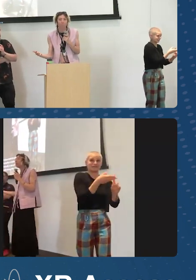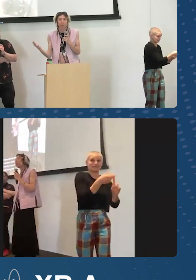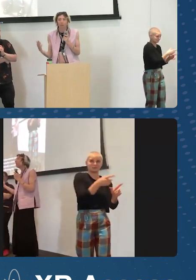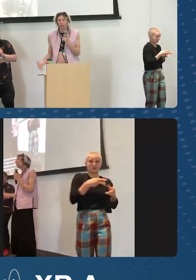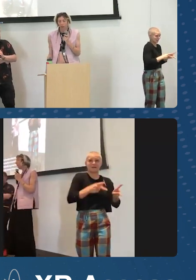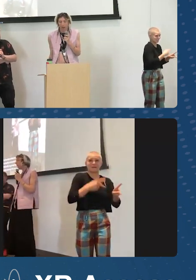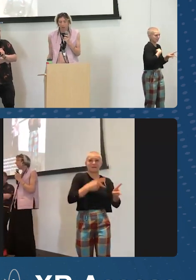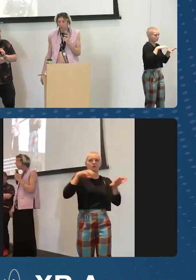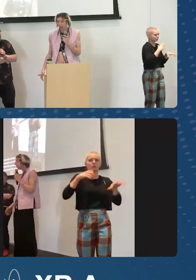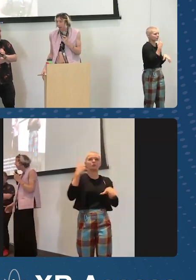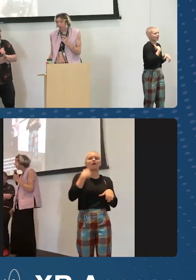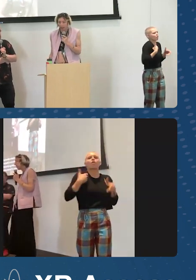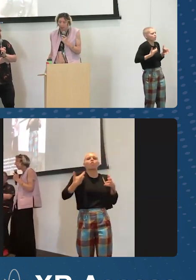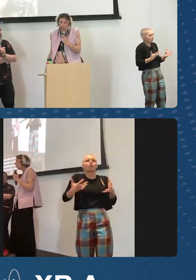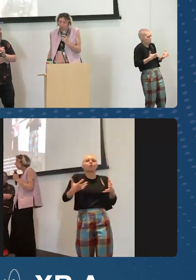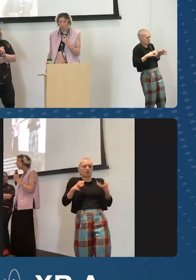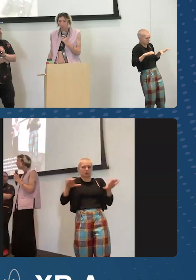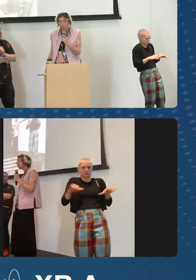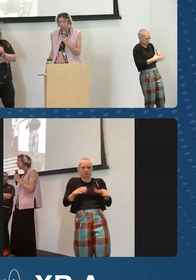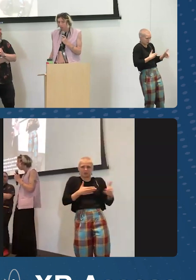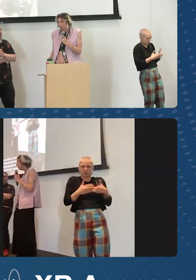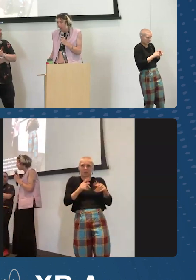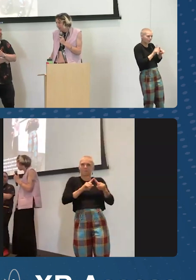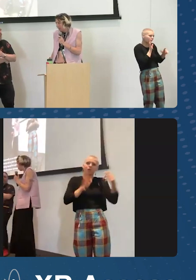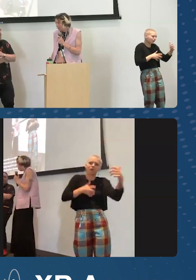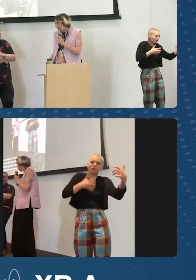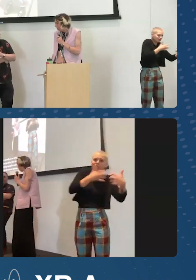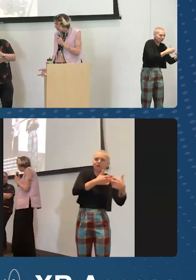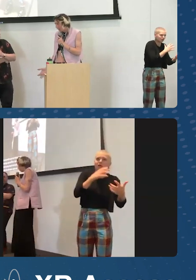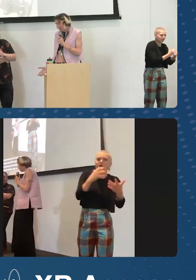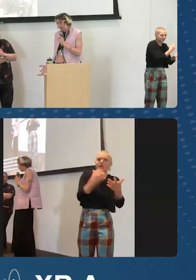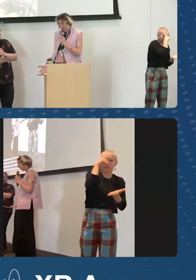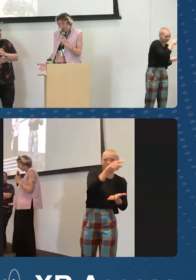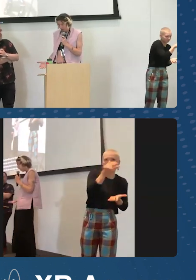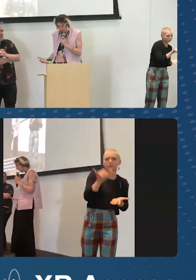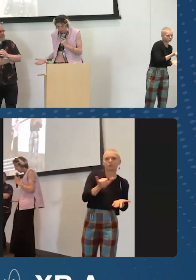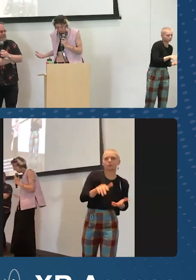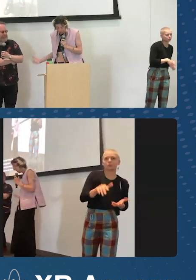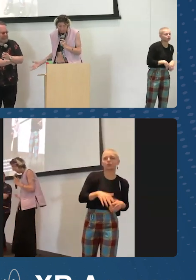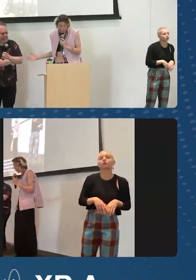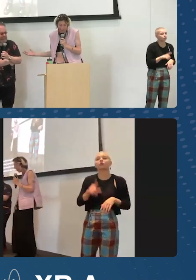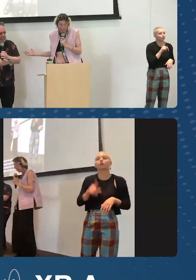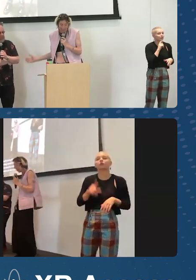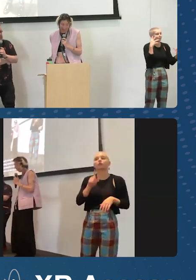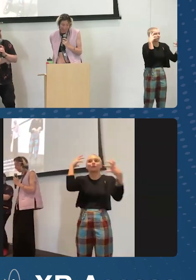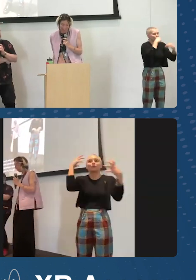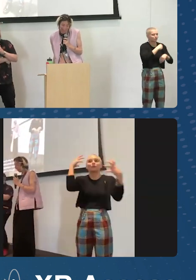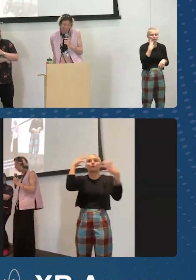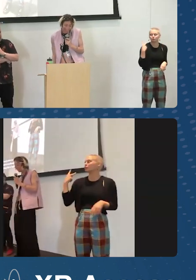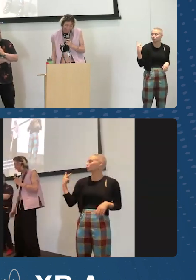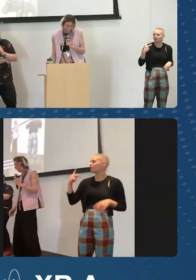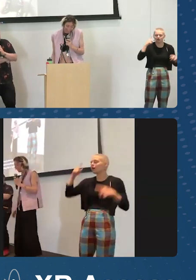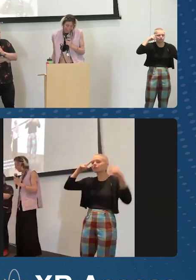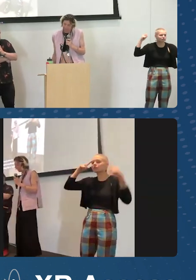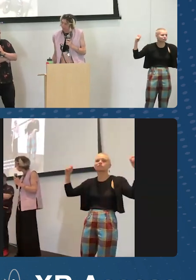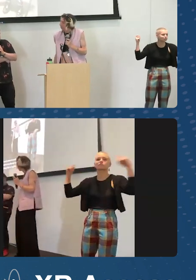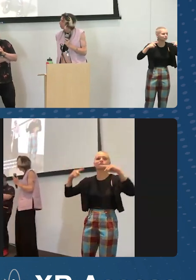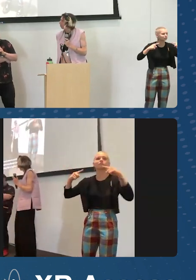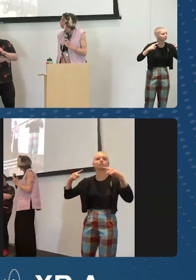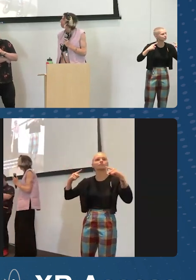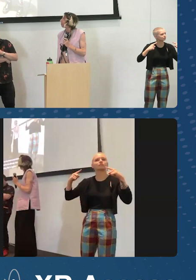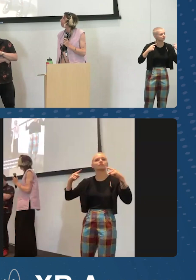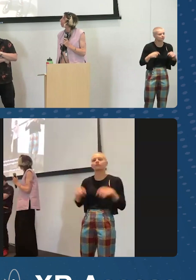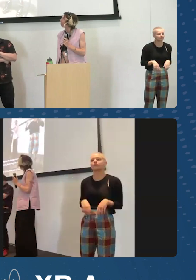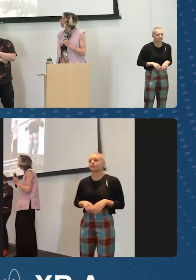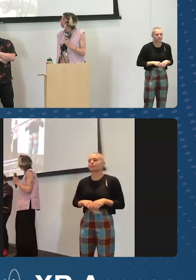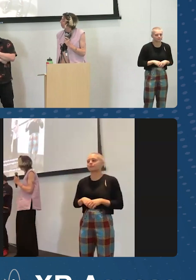to them. And like the most beautiful part of this is that we really like understand each other. And